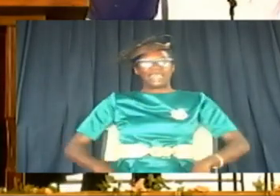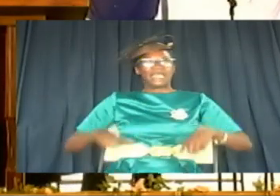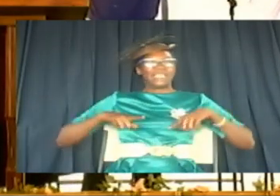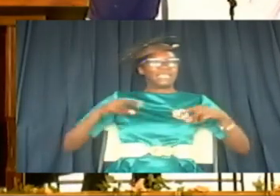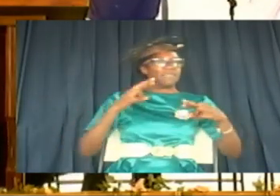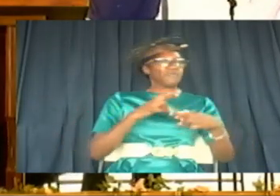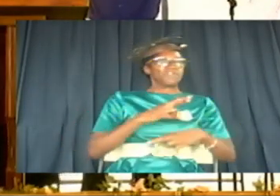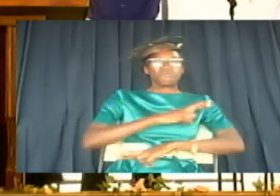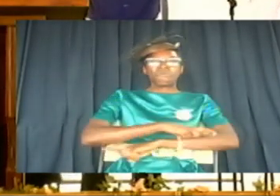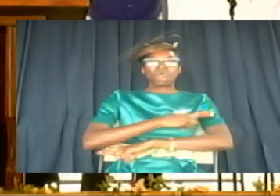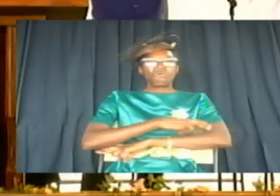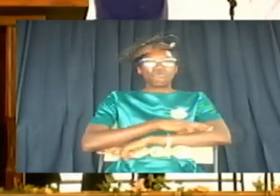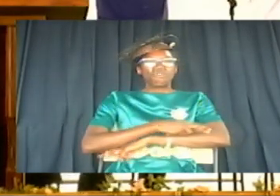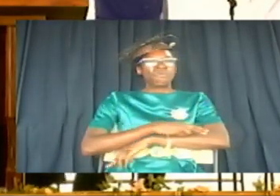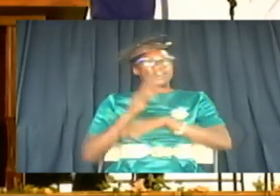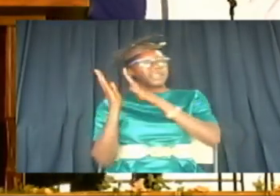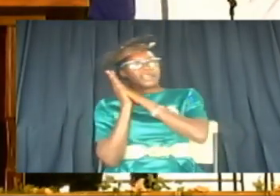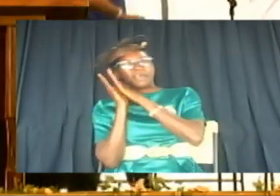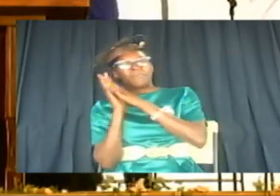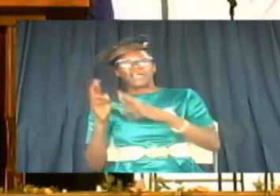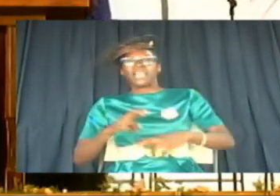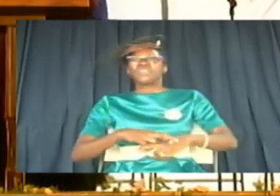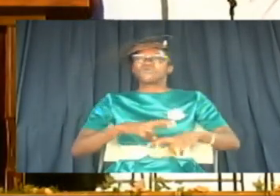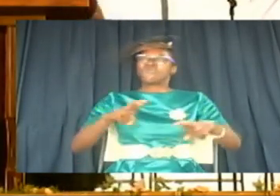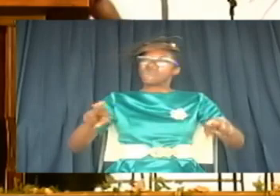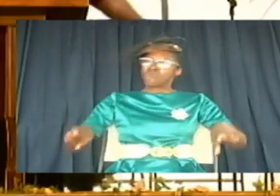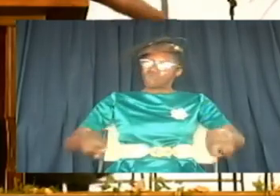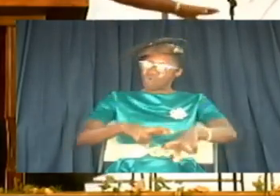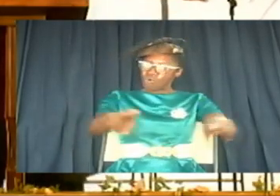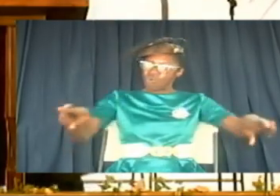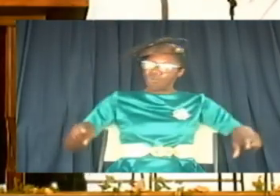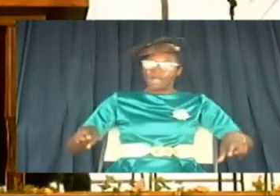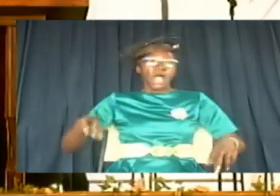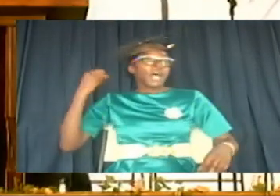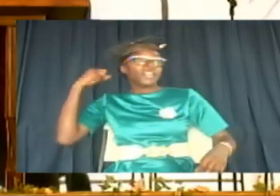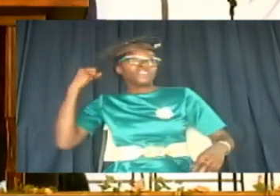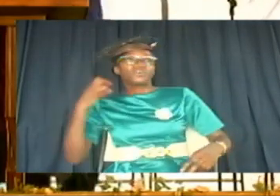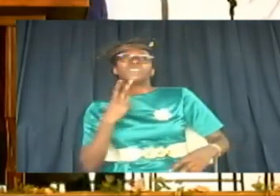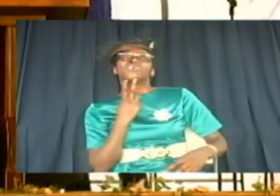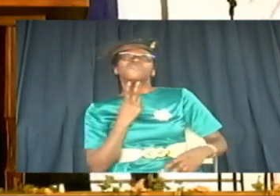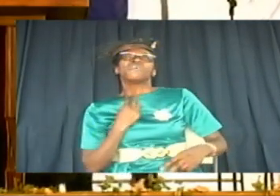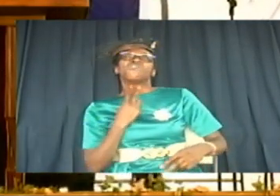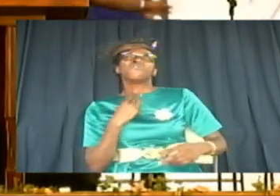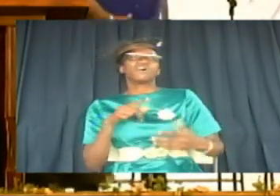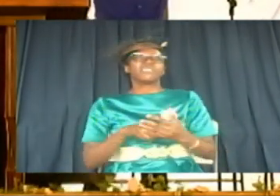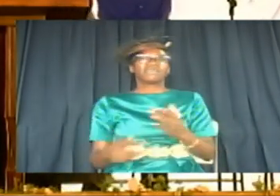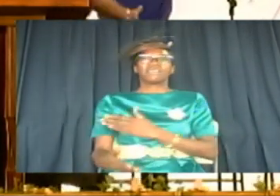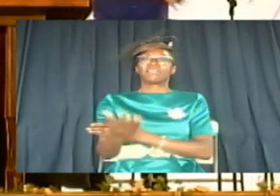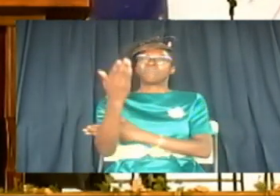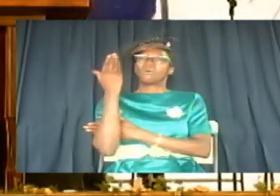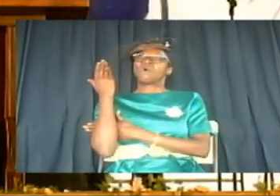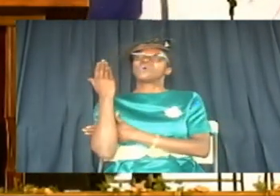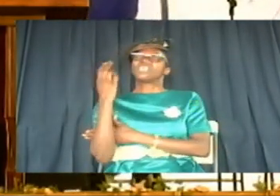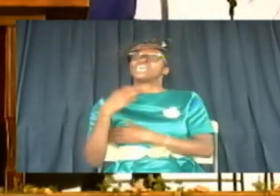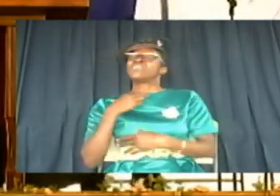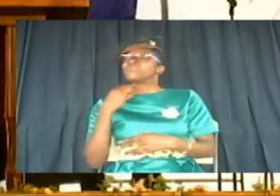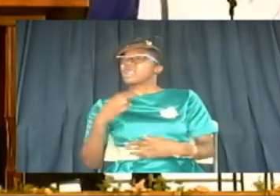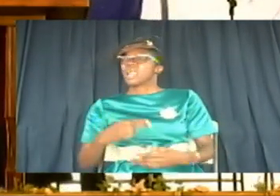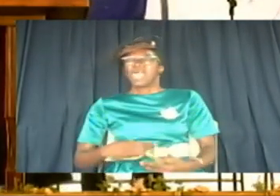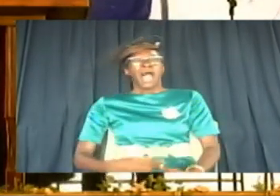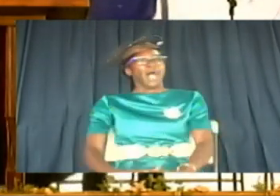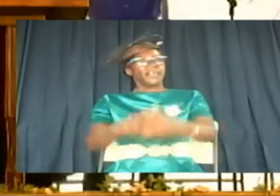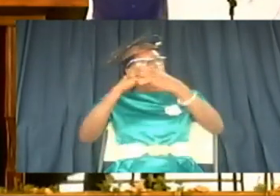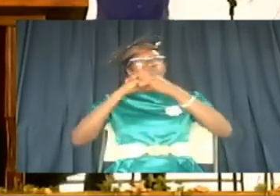in your bedroom. Ah, all under the sounding of our voices this morning. Can we just adore the King of